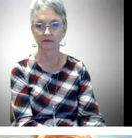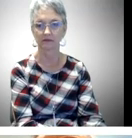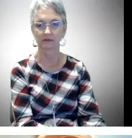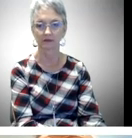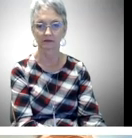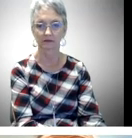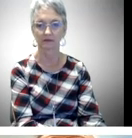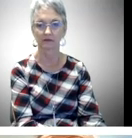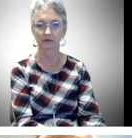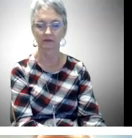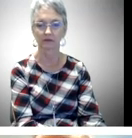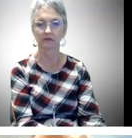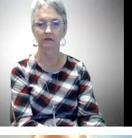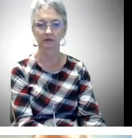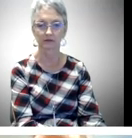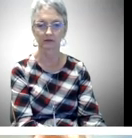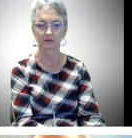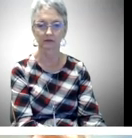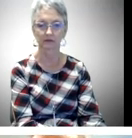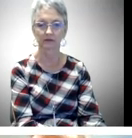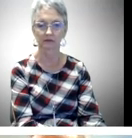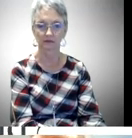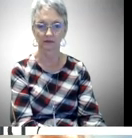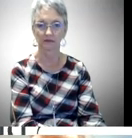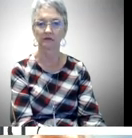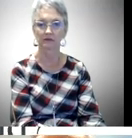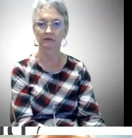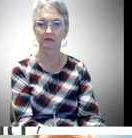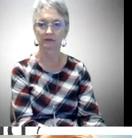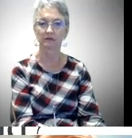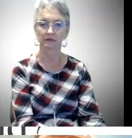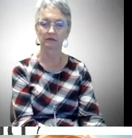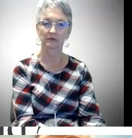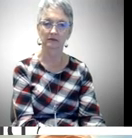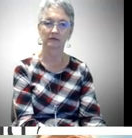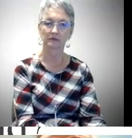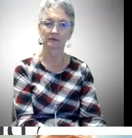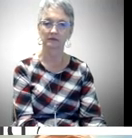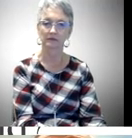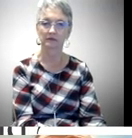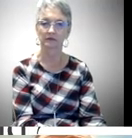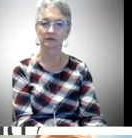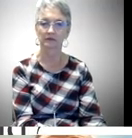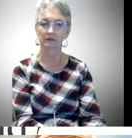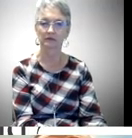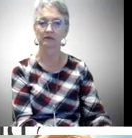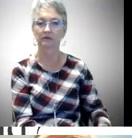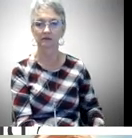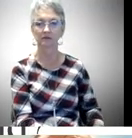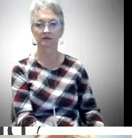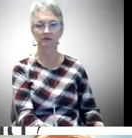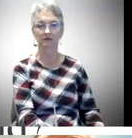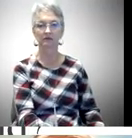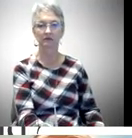And the same with educational records. So you just don't have the person, you know, bringing a